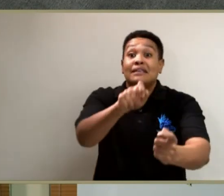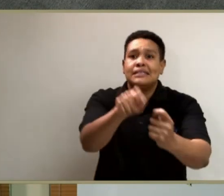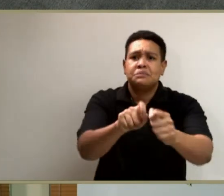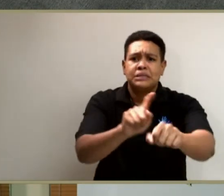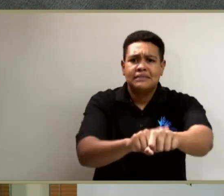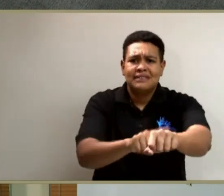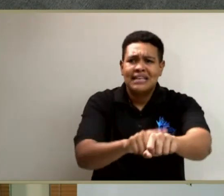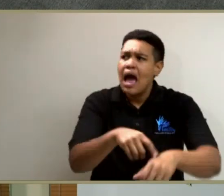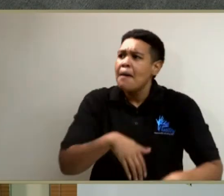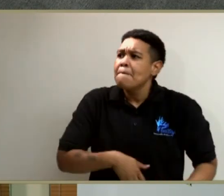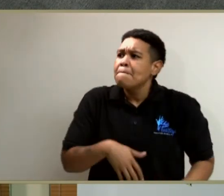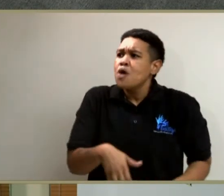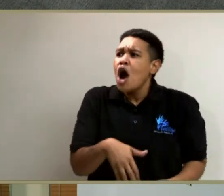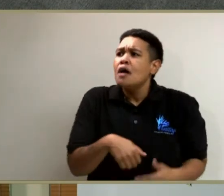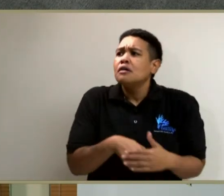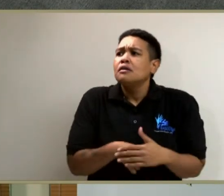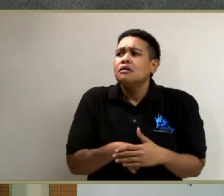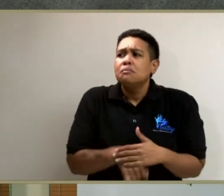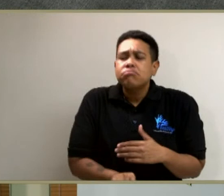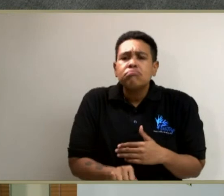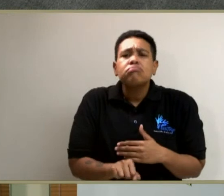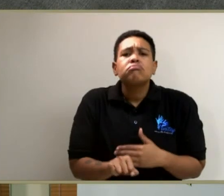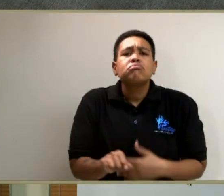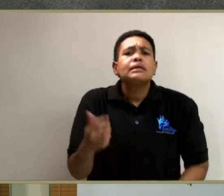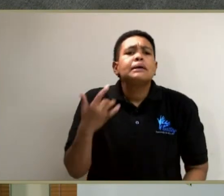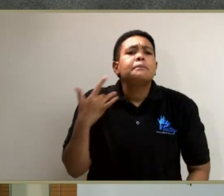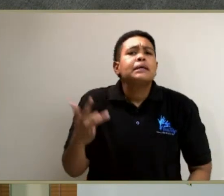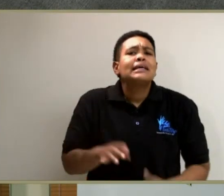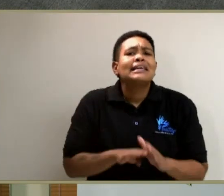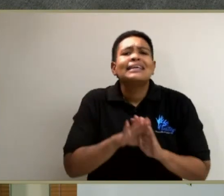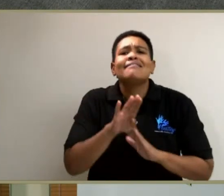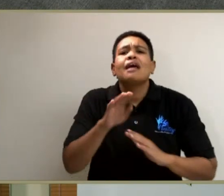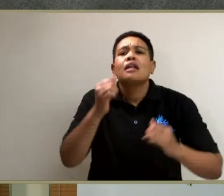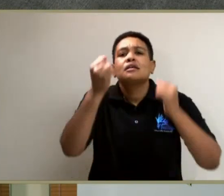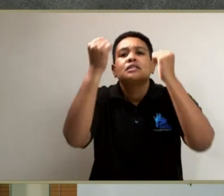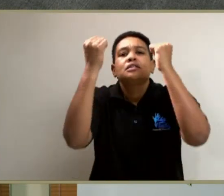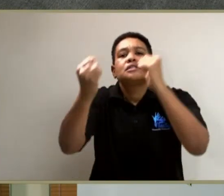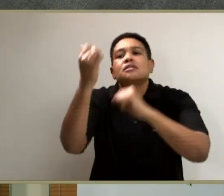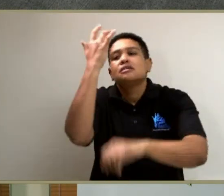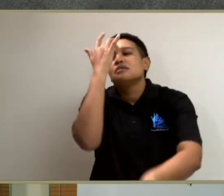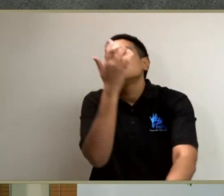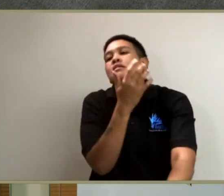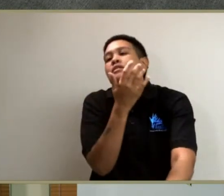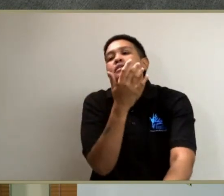time in pregnancy, they tend to develop severe COVID.